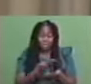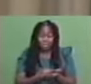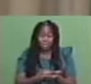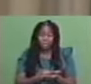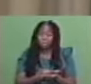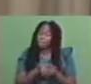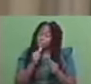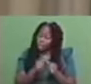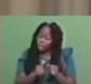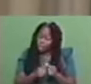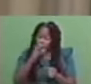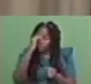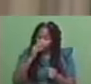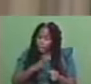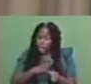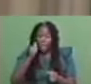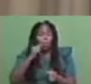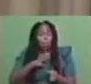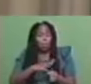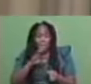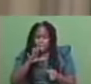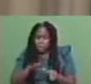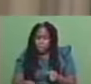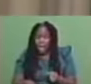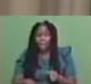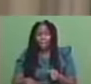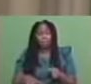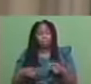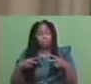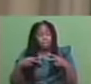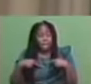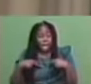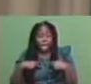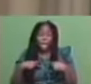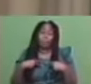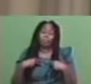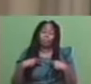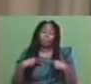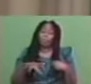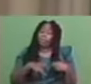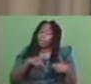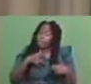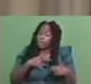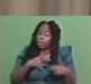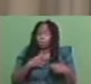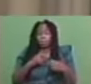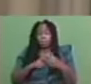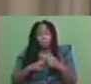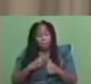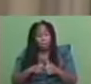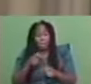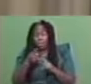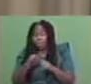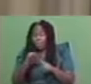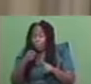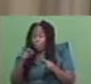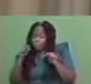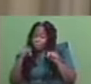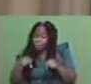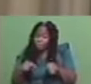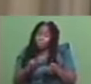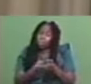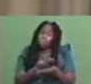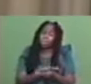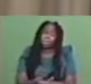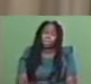opposition, as is our duty, will continue to push for greater transparency and accountability from government. We will continue to